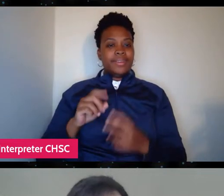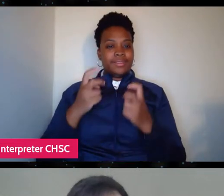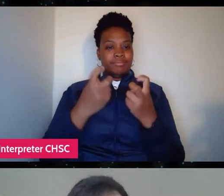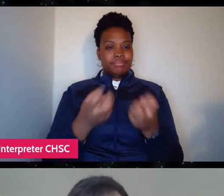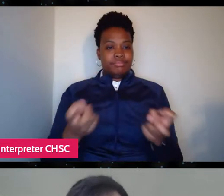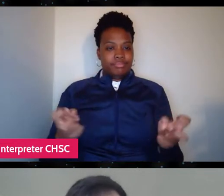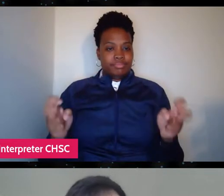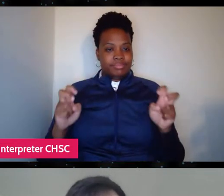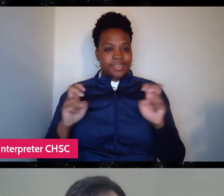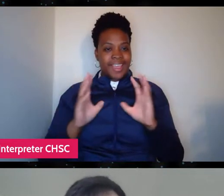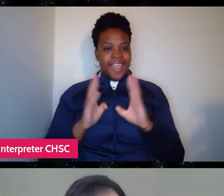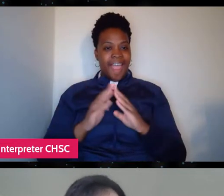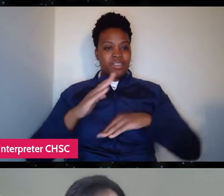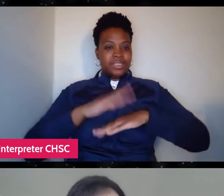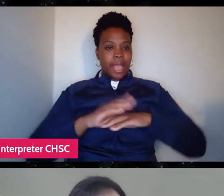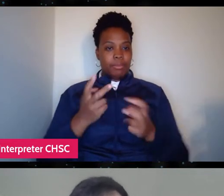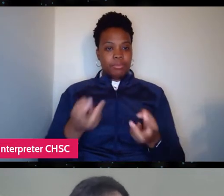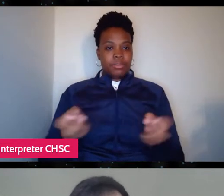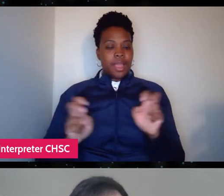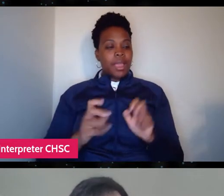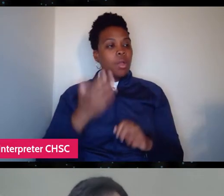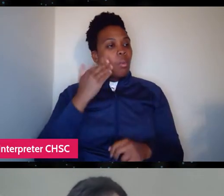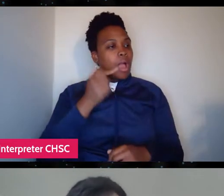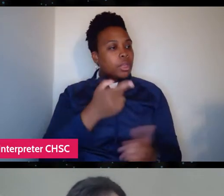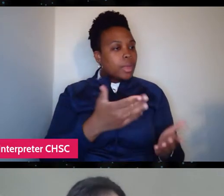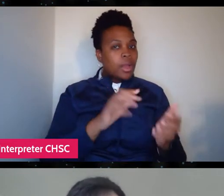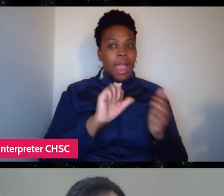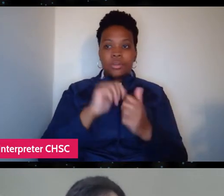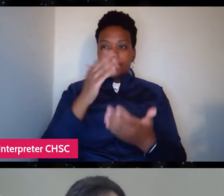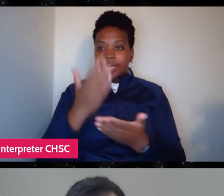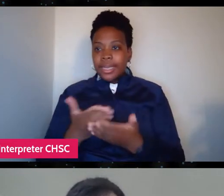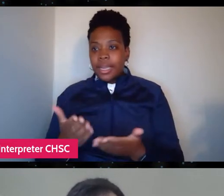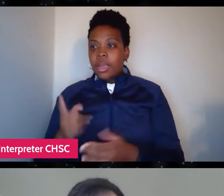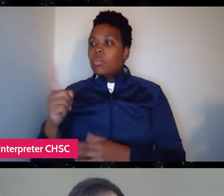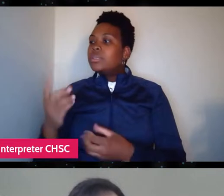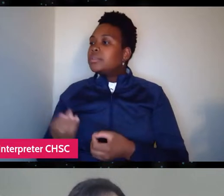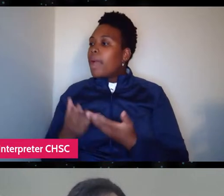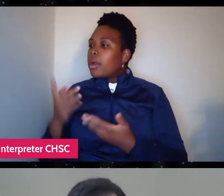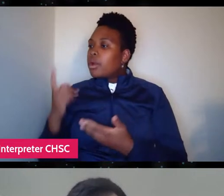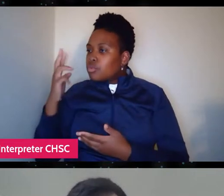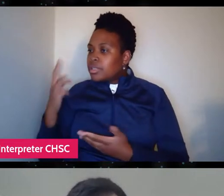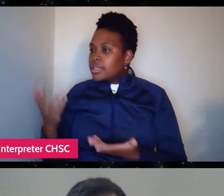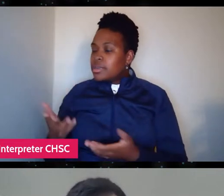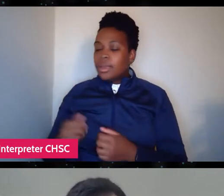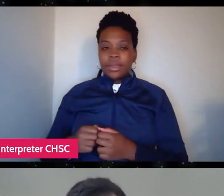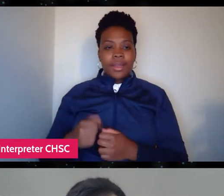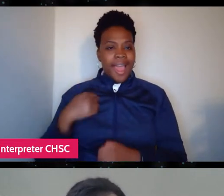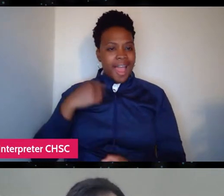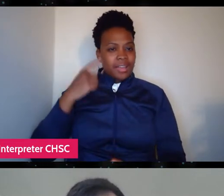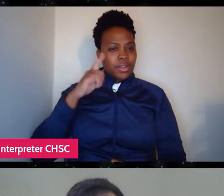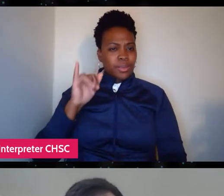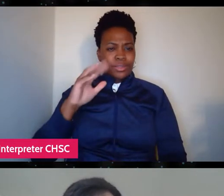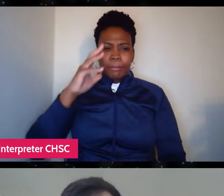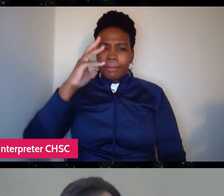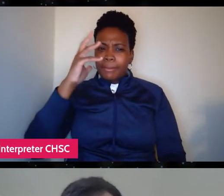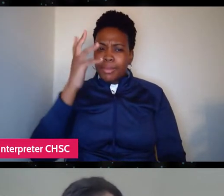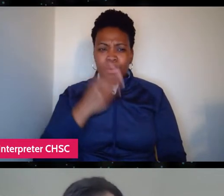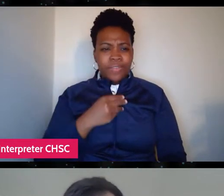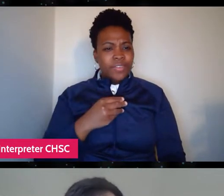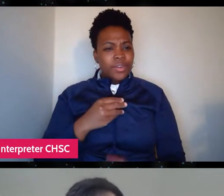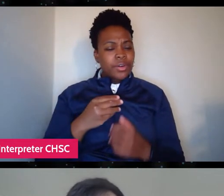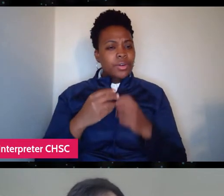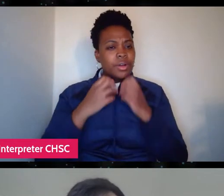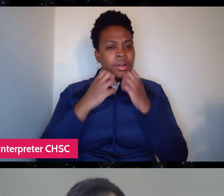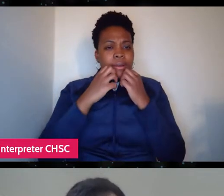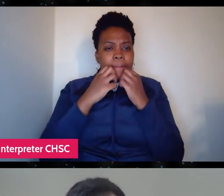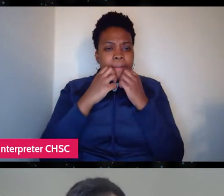And it was, why are you here? How did you get here? What inspires you to be here? And I just thought that was so beautiful. The passion